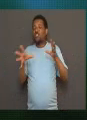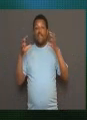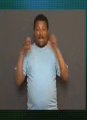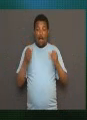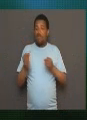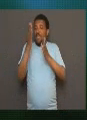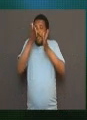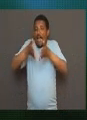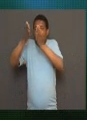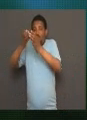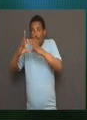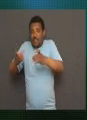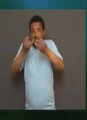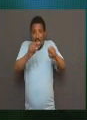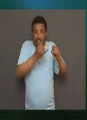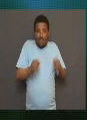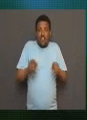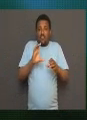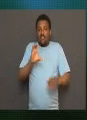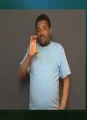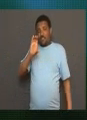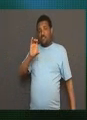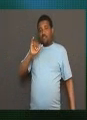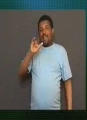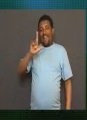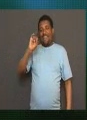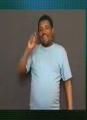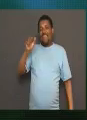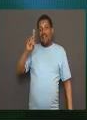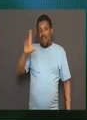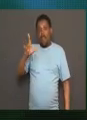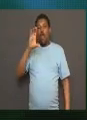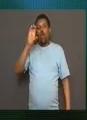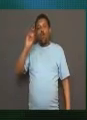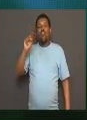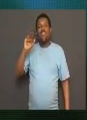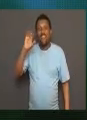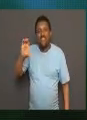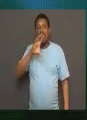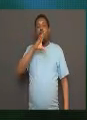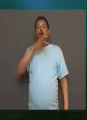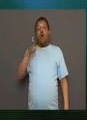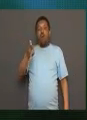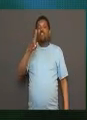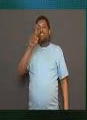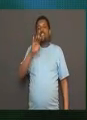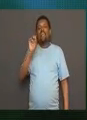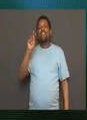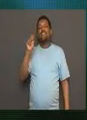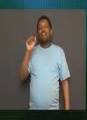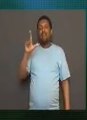geometrical projections can be classified as cylindrical, conic,